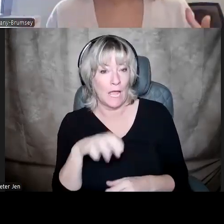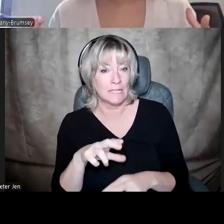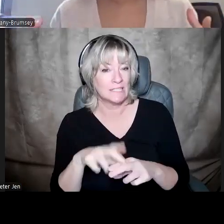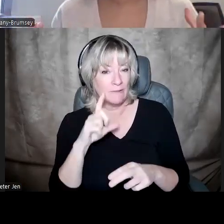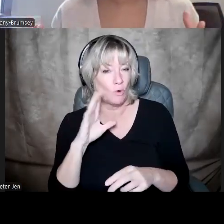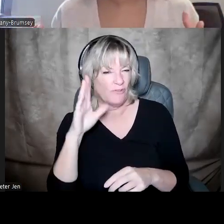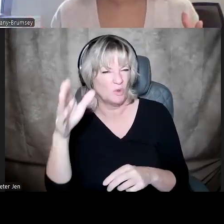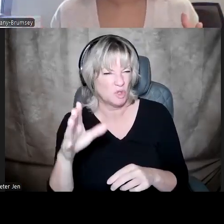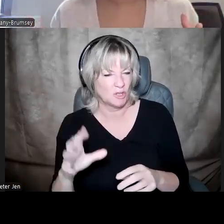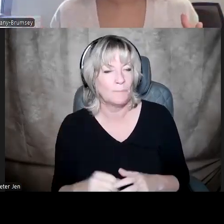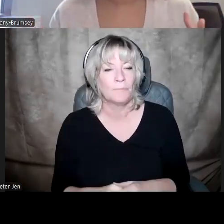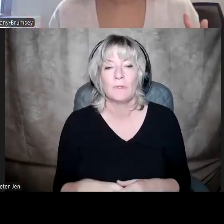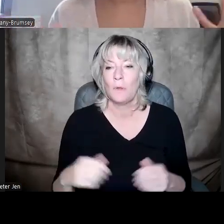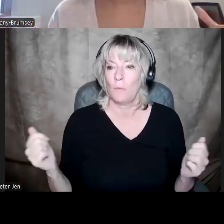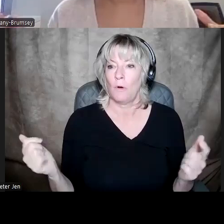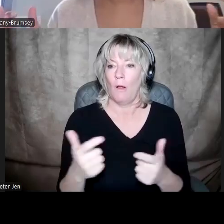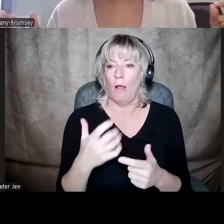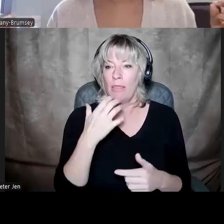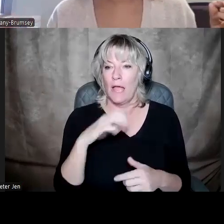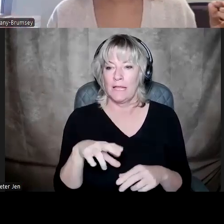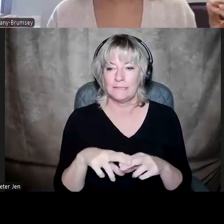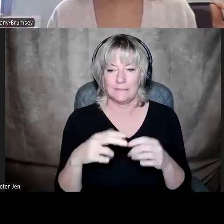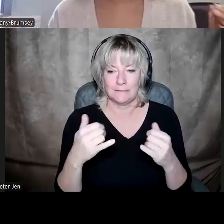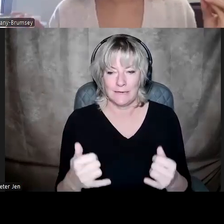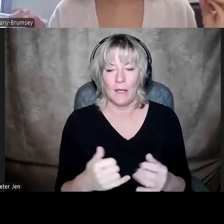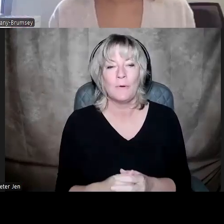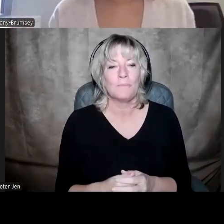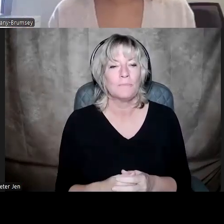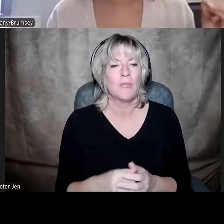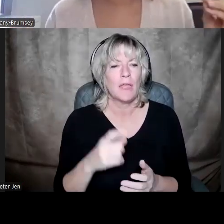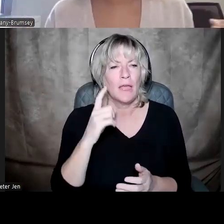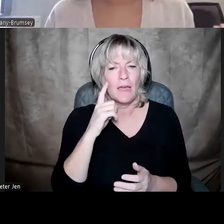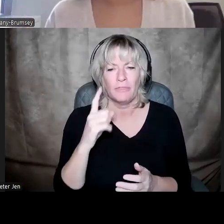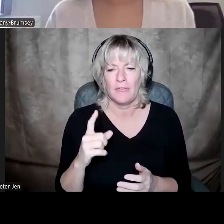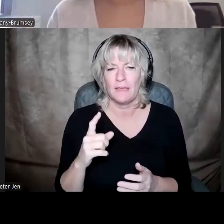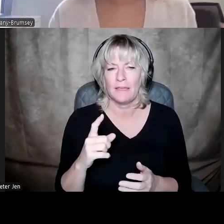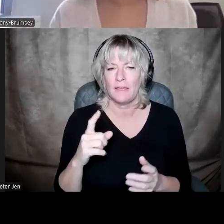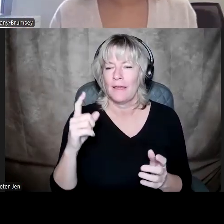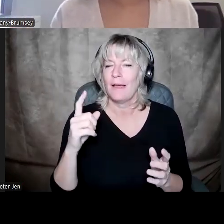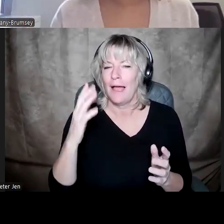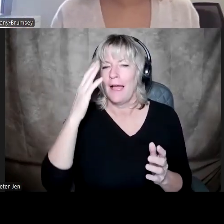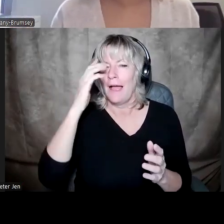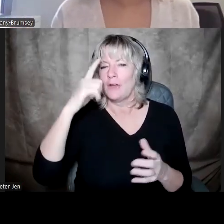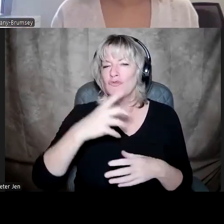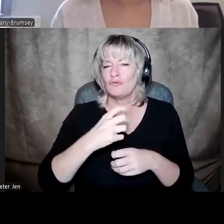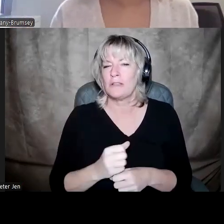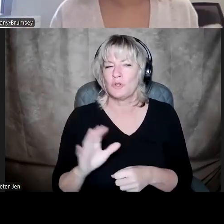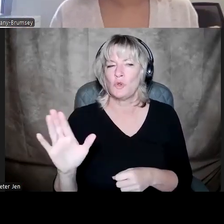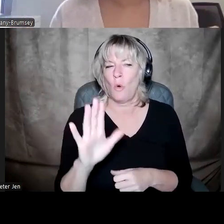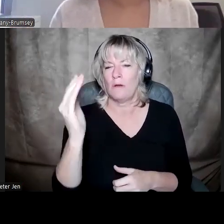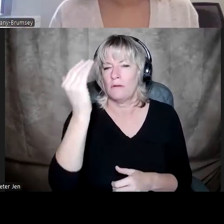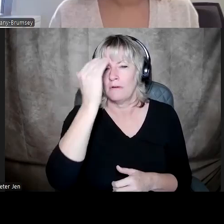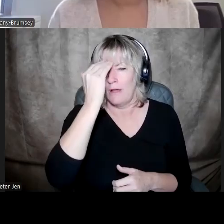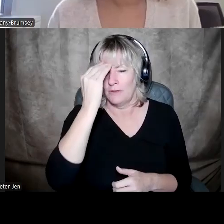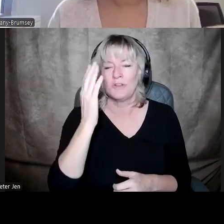the Crisis Trivia hot seat today. So I believe deeply in the wisdom of this crowd. I know we're going to do this, and I know we're going to get it